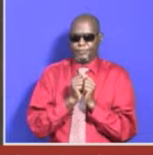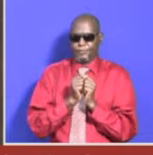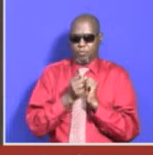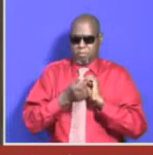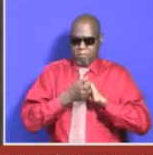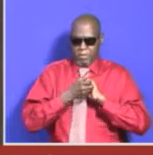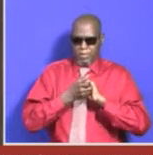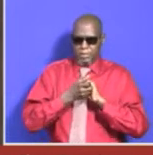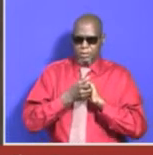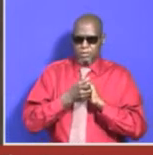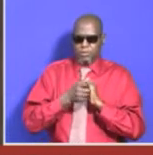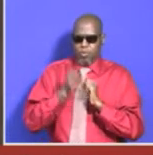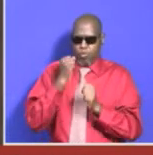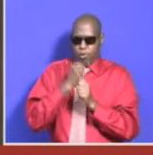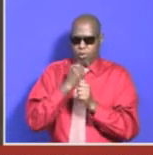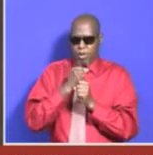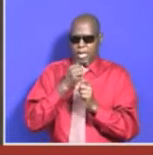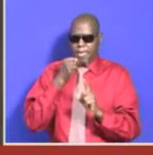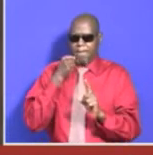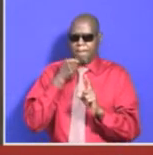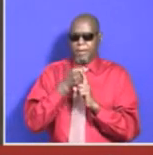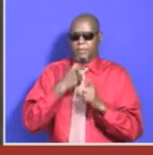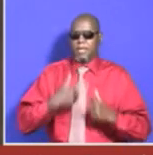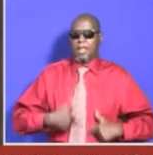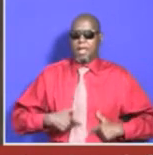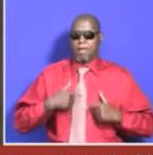impact the lives of about